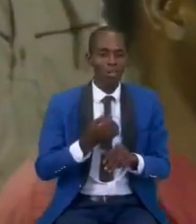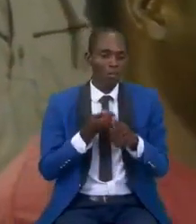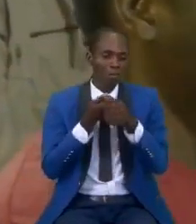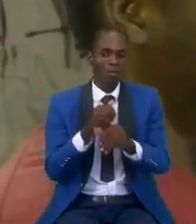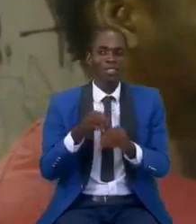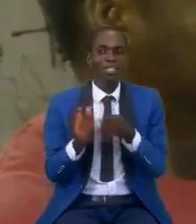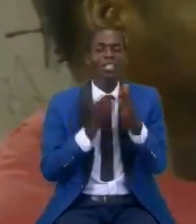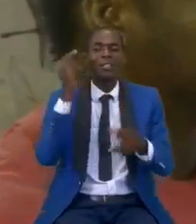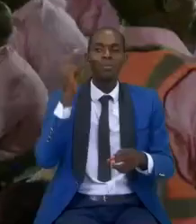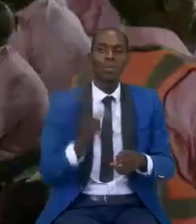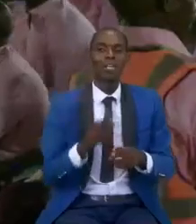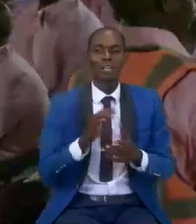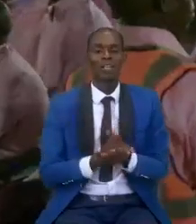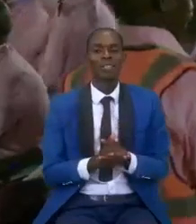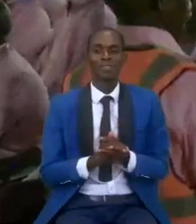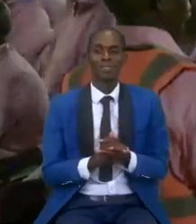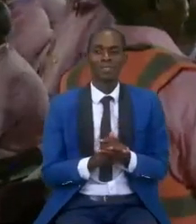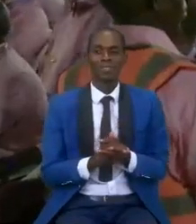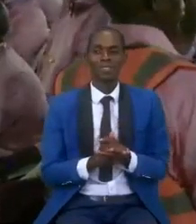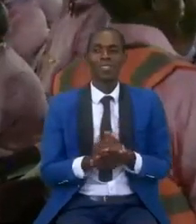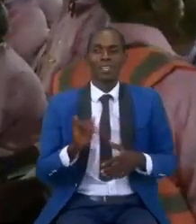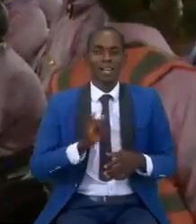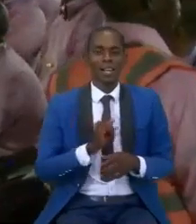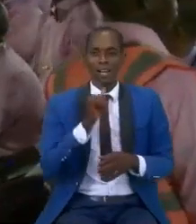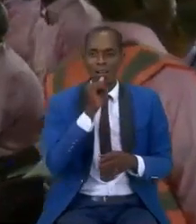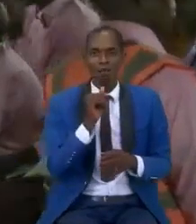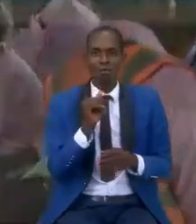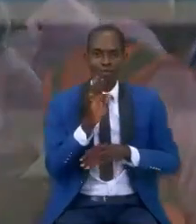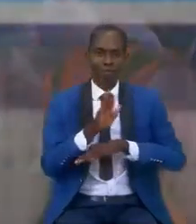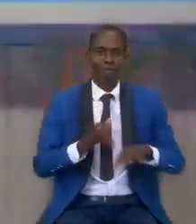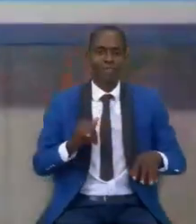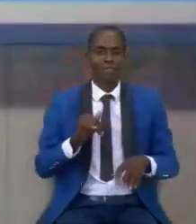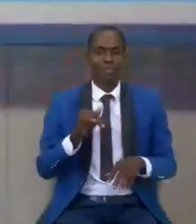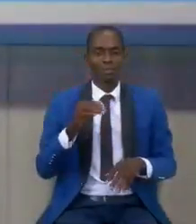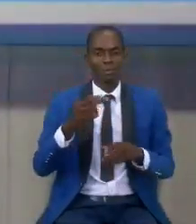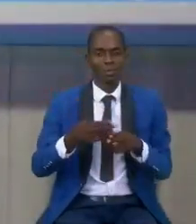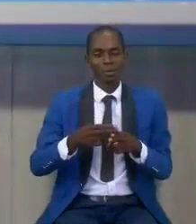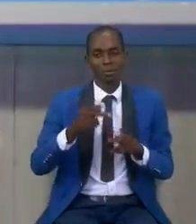Mrs. Patience to talk to you and to let you know that here is